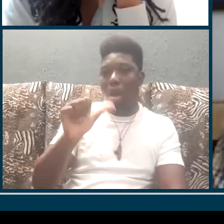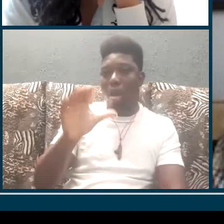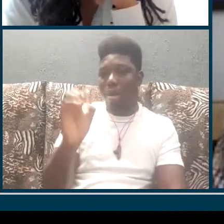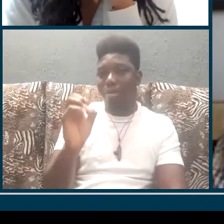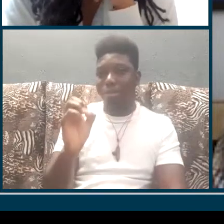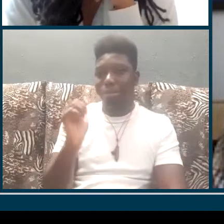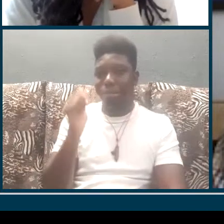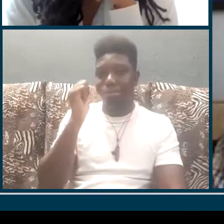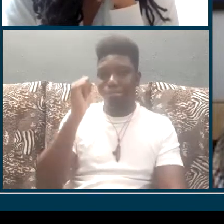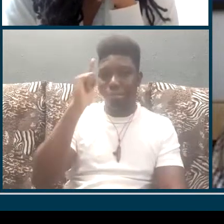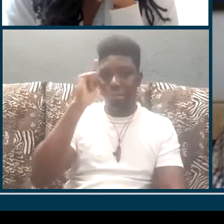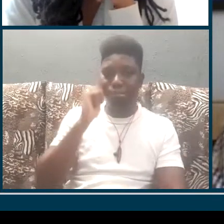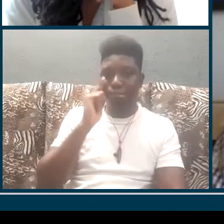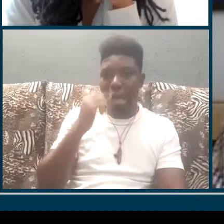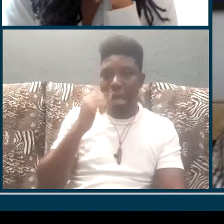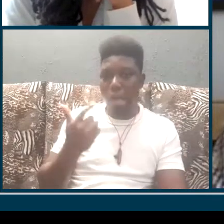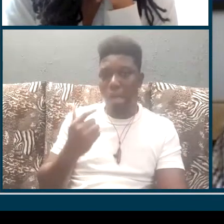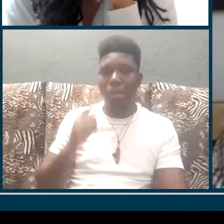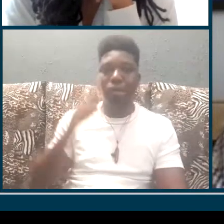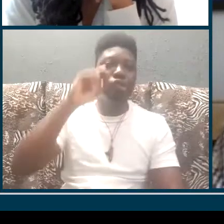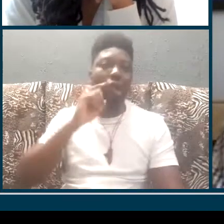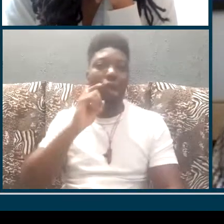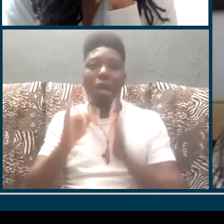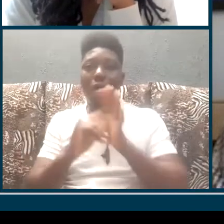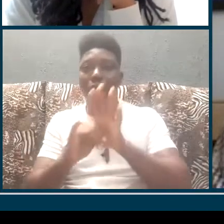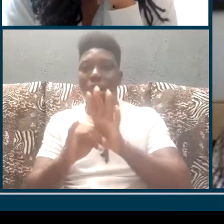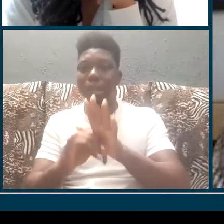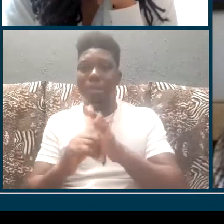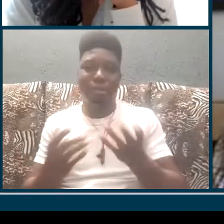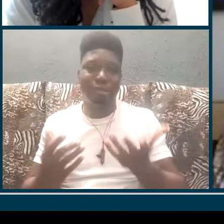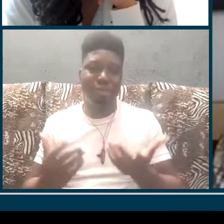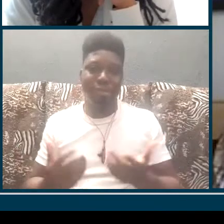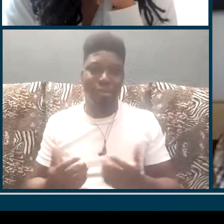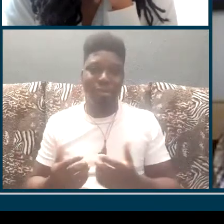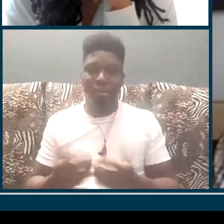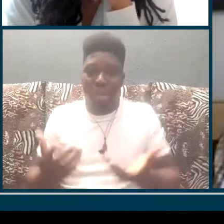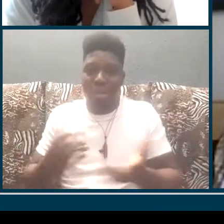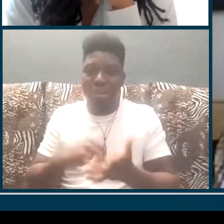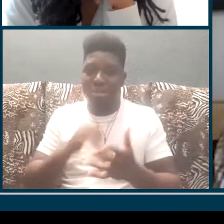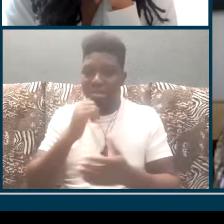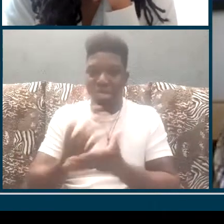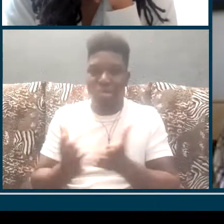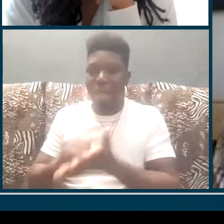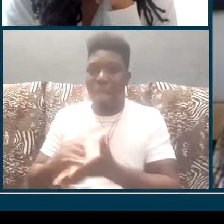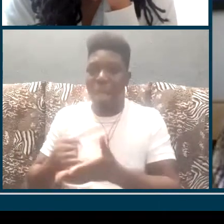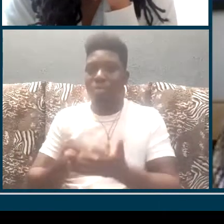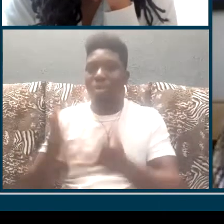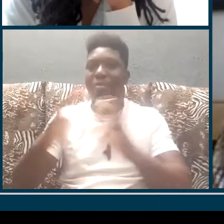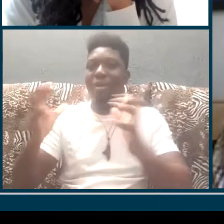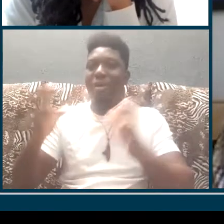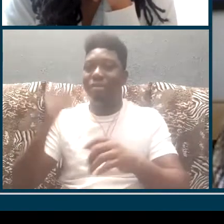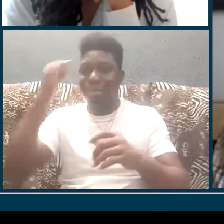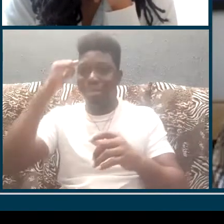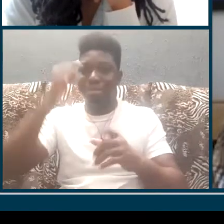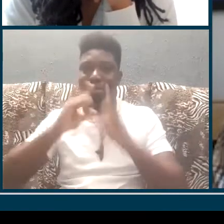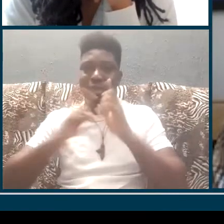identity, etc.? Well, it's not something that I've spent a lot of time thinking about. It's certainly been at the fore